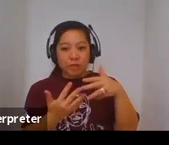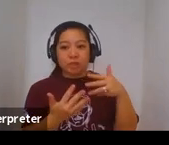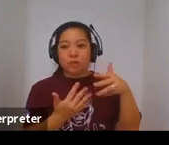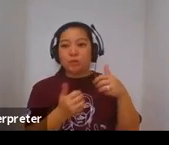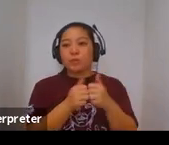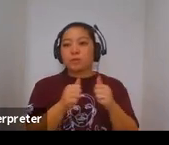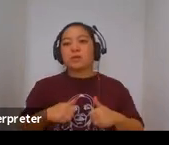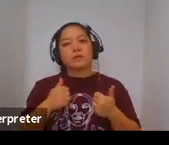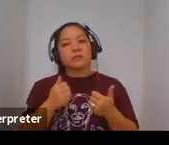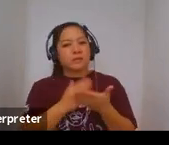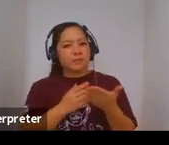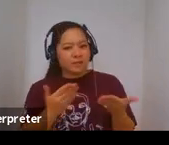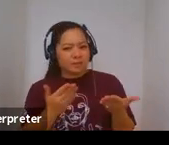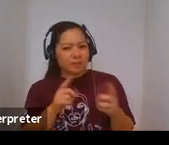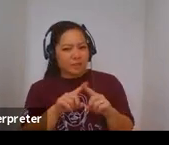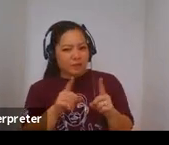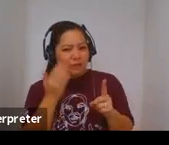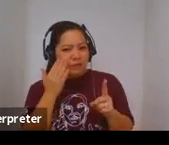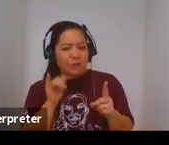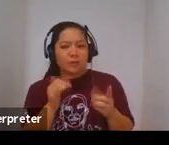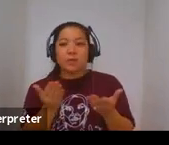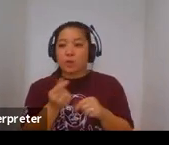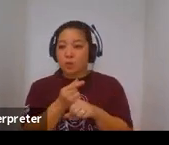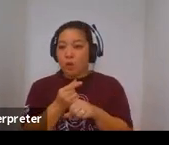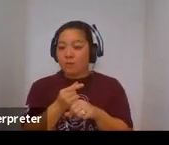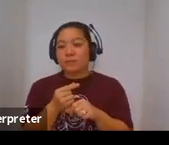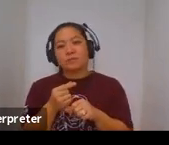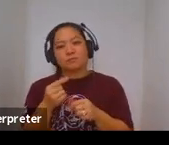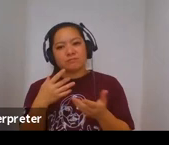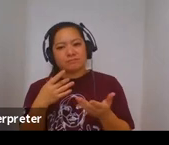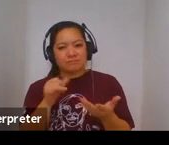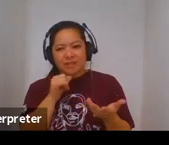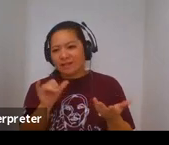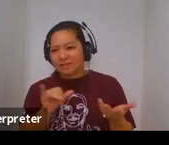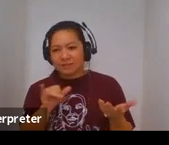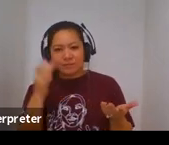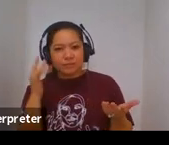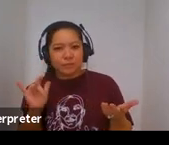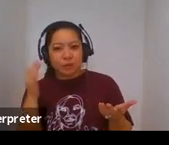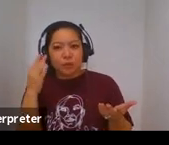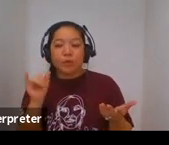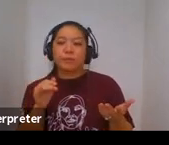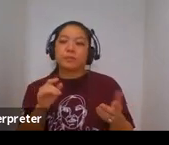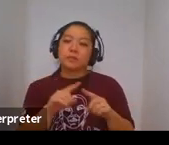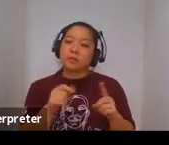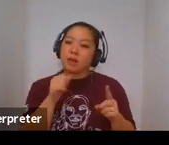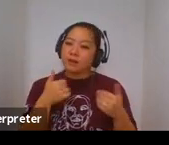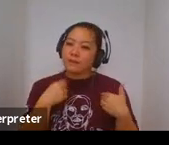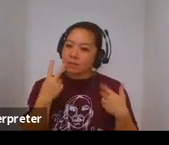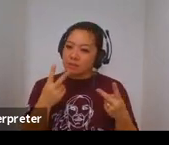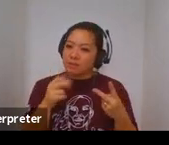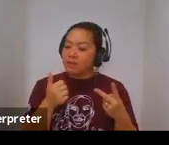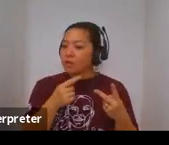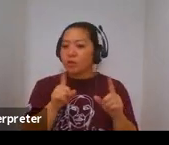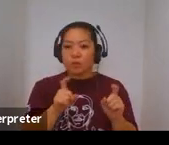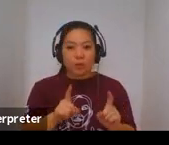there might be some things that are different there in Guam than it is here in California. So. But besides that, I haven't seen any other questions